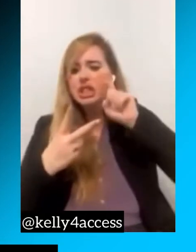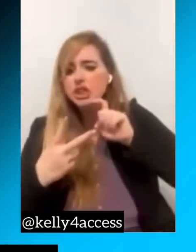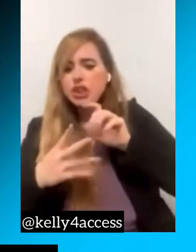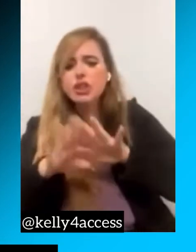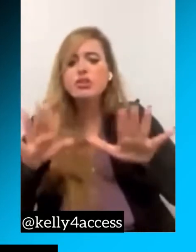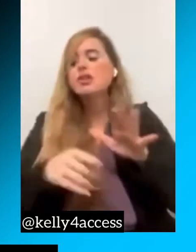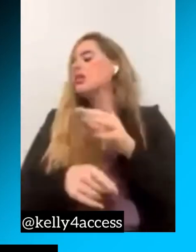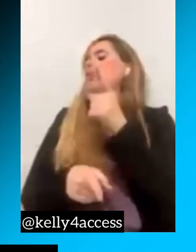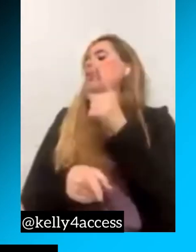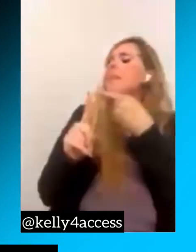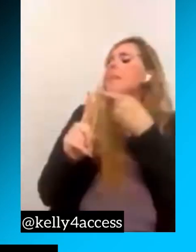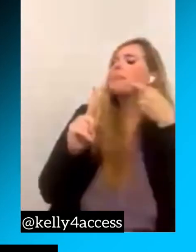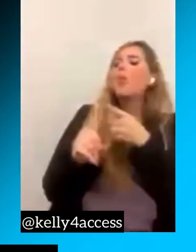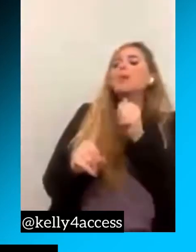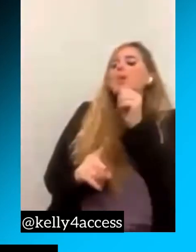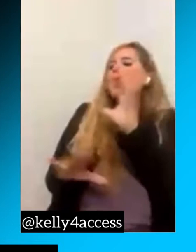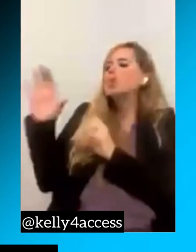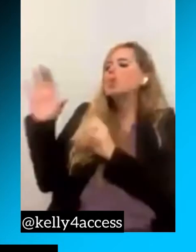Just ask questions.